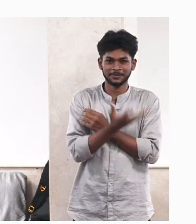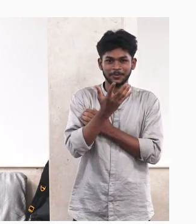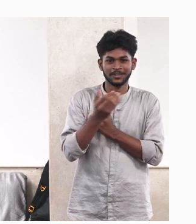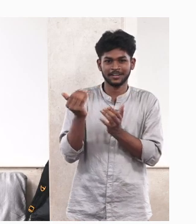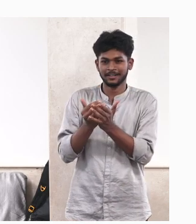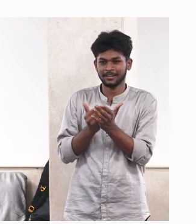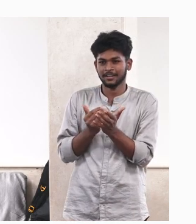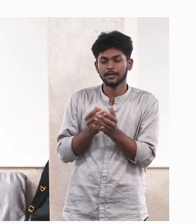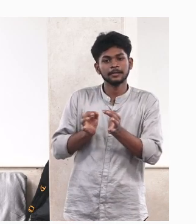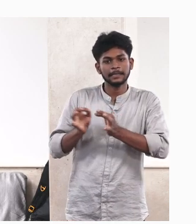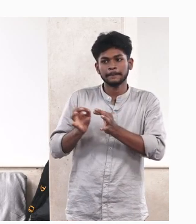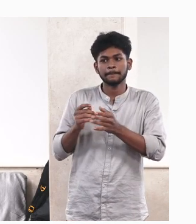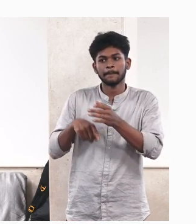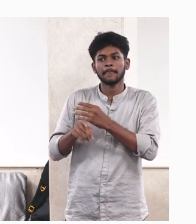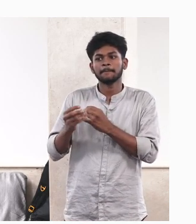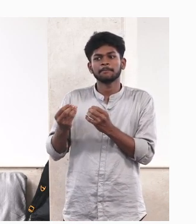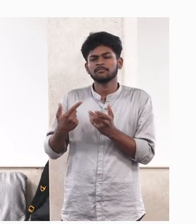We are living